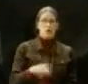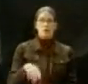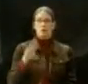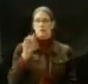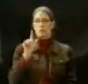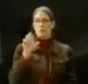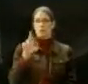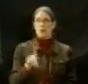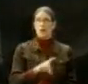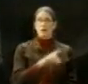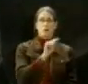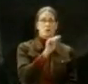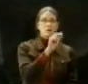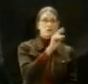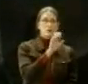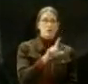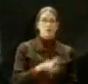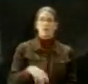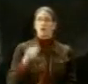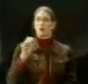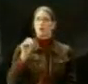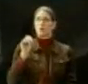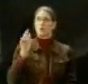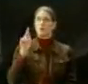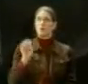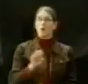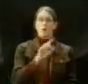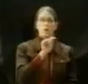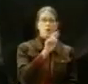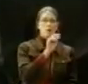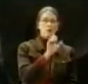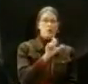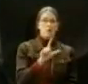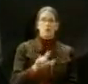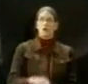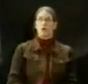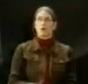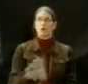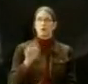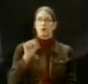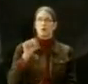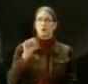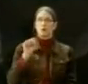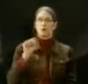Trammell, Commissioner Moore. Trammell. Trammell, Commissioner Smith.